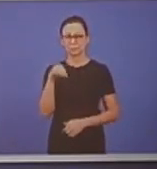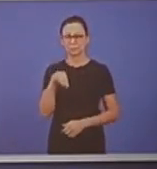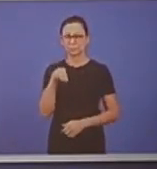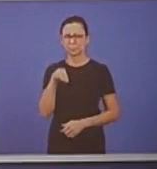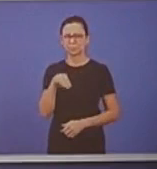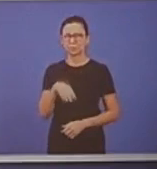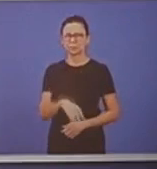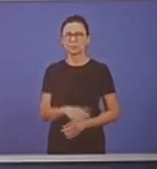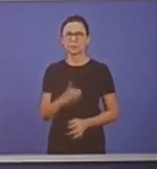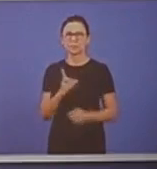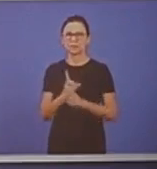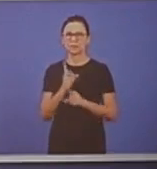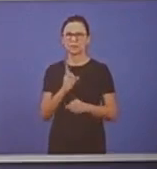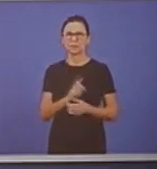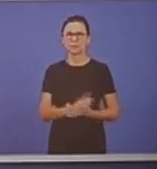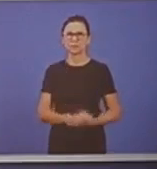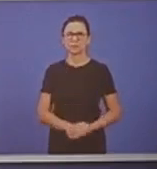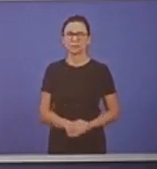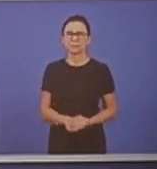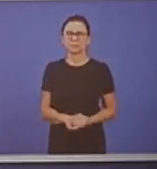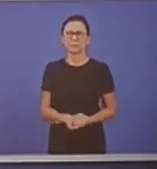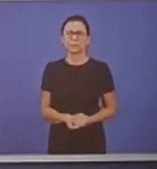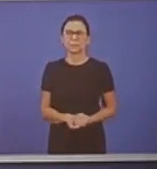I'll give you some time to work with it.